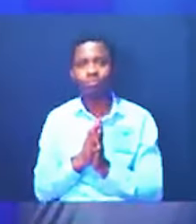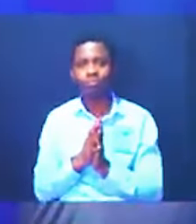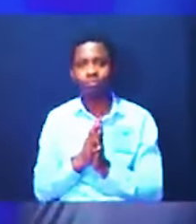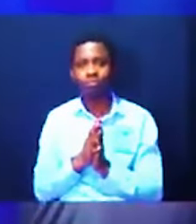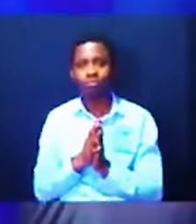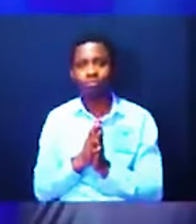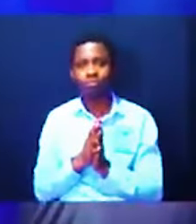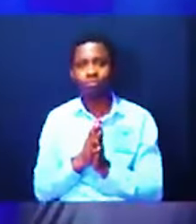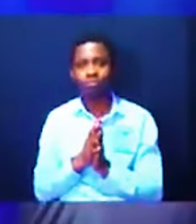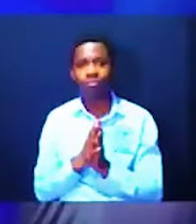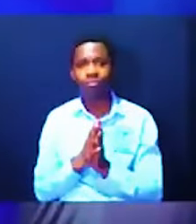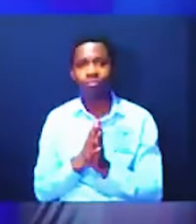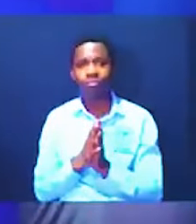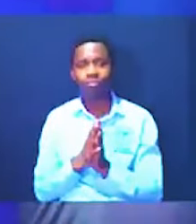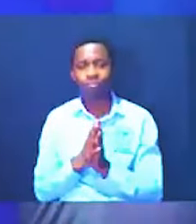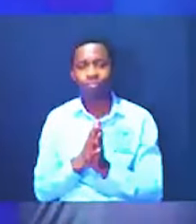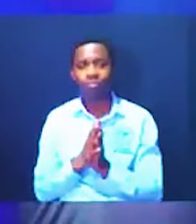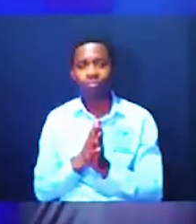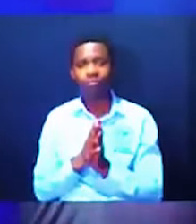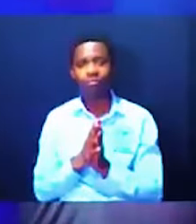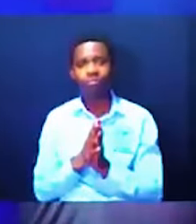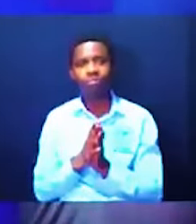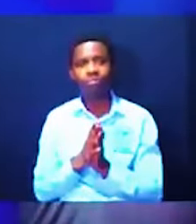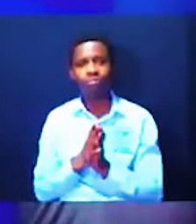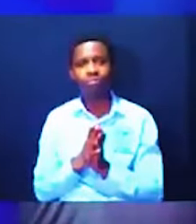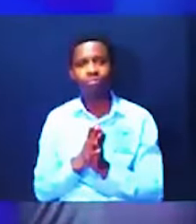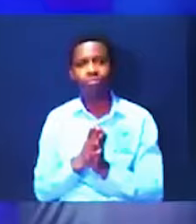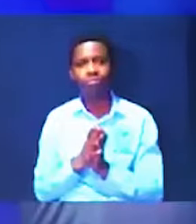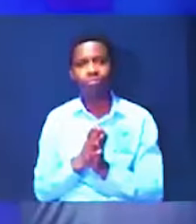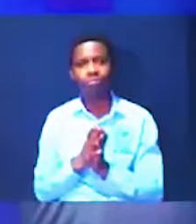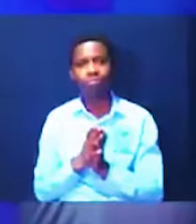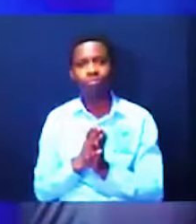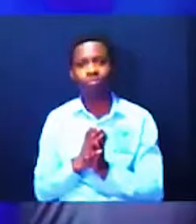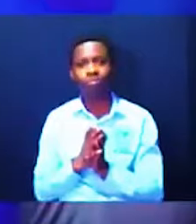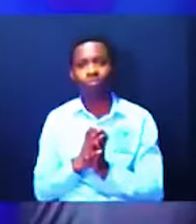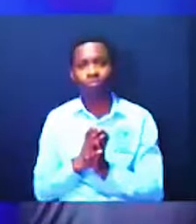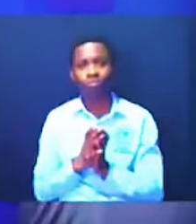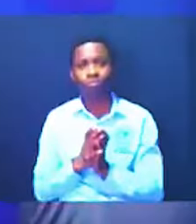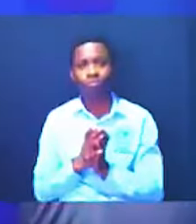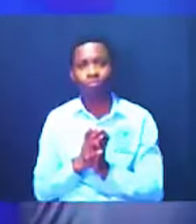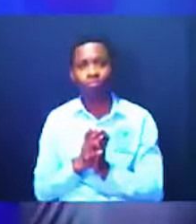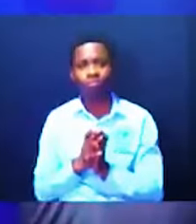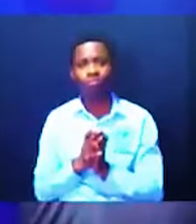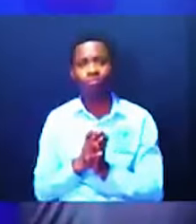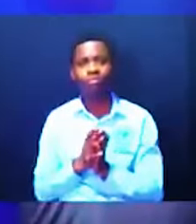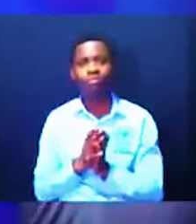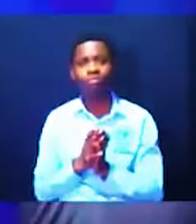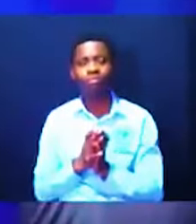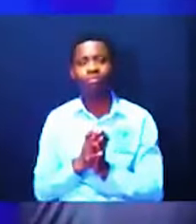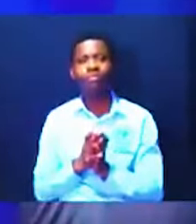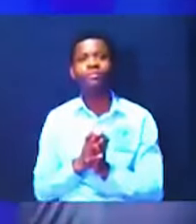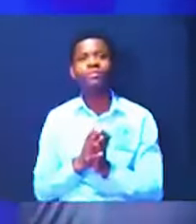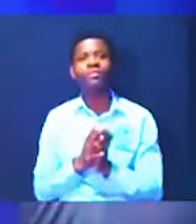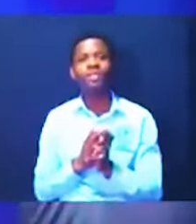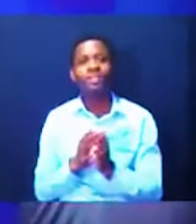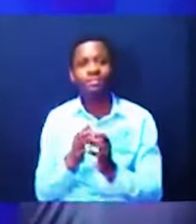interest is in the second half. As soon as they hear it, the it here is they hear the